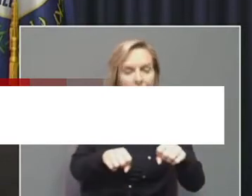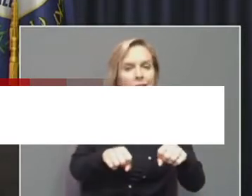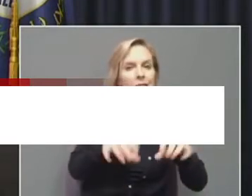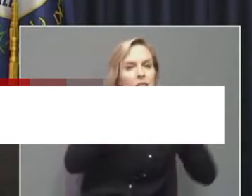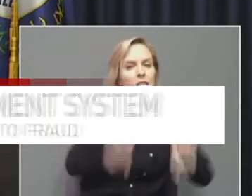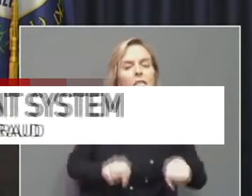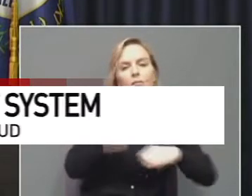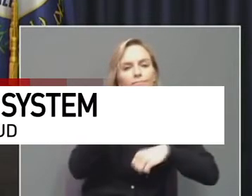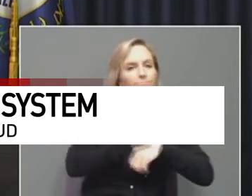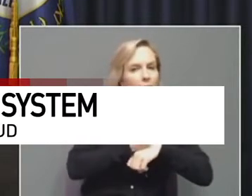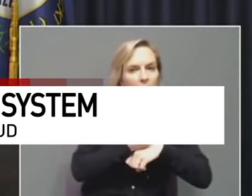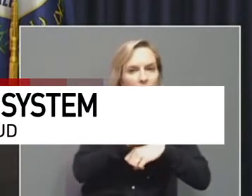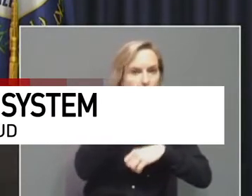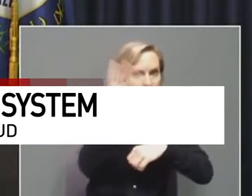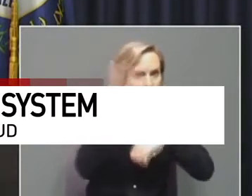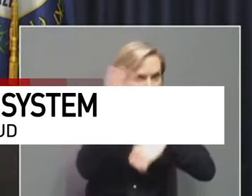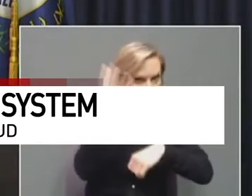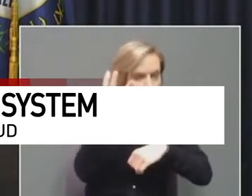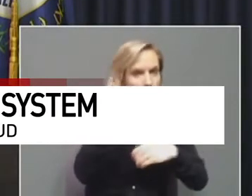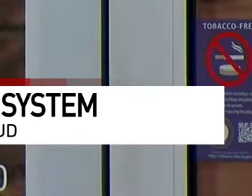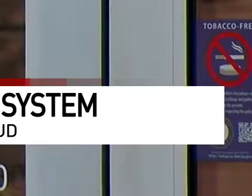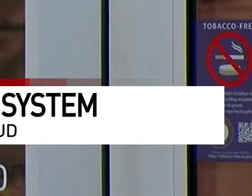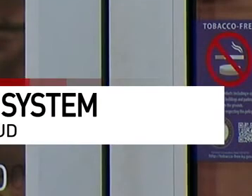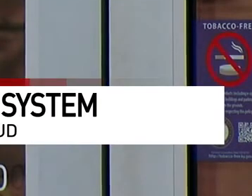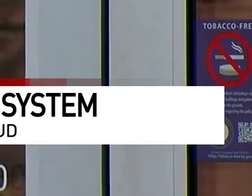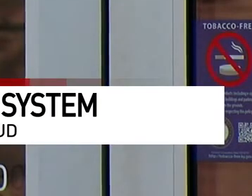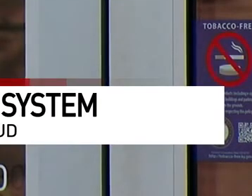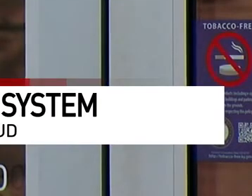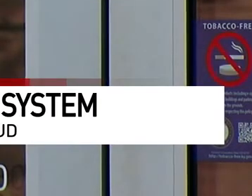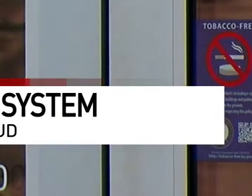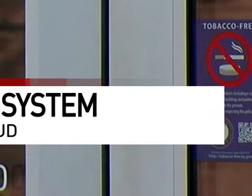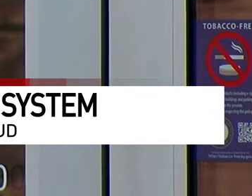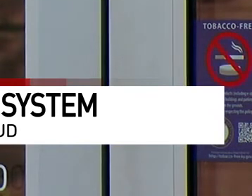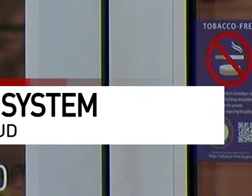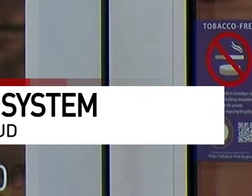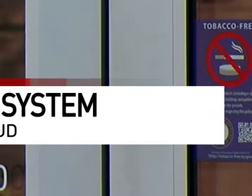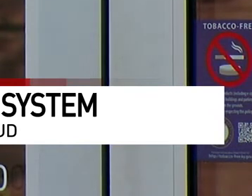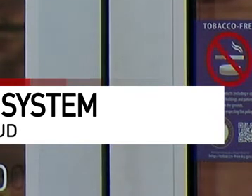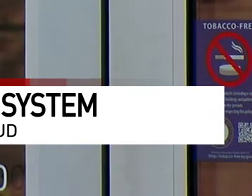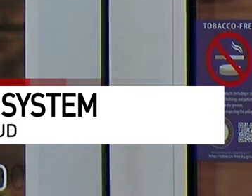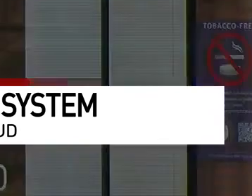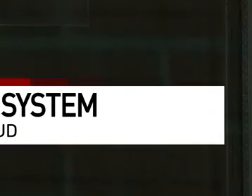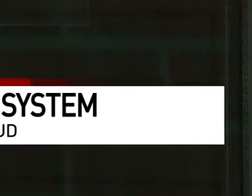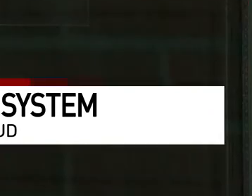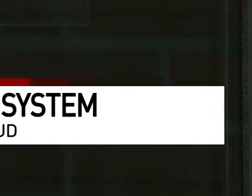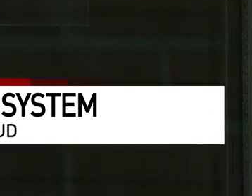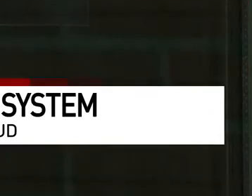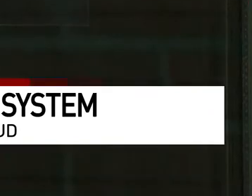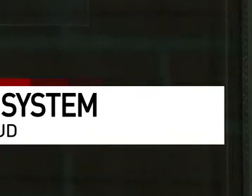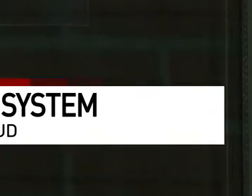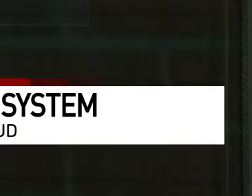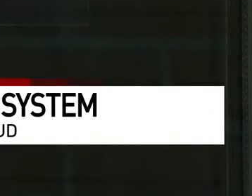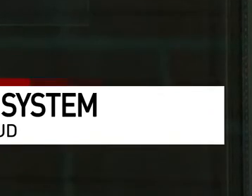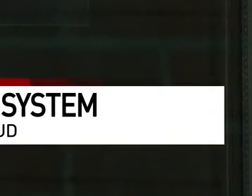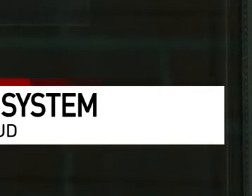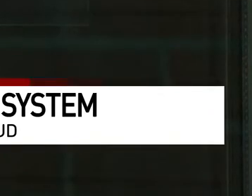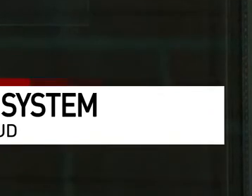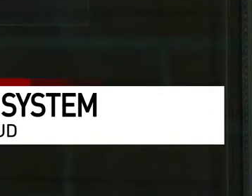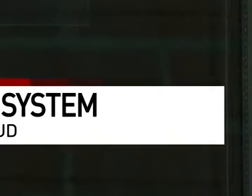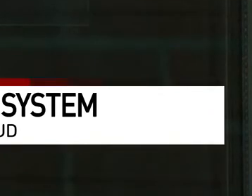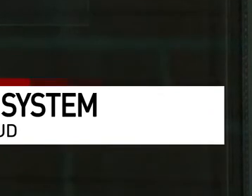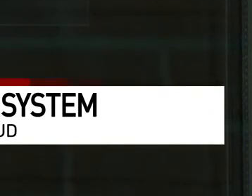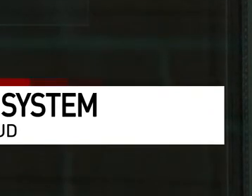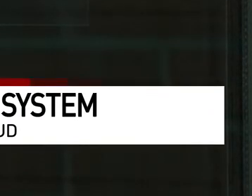for 4 days, starting tonight at midnight. So everyone in Kentucky on unemployment next Tuesday will be forced